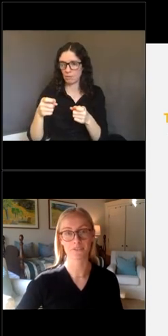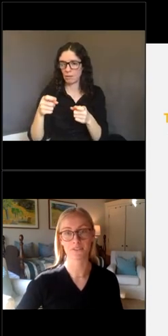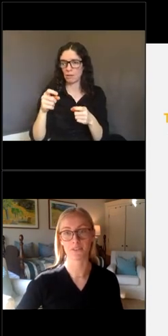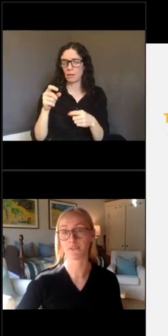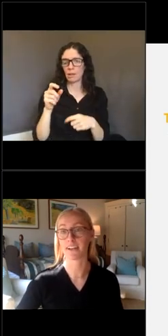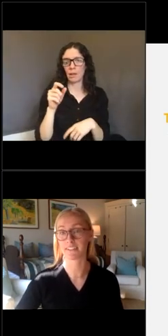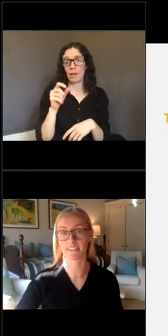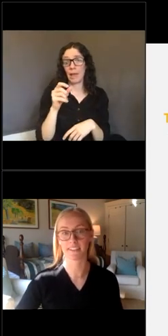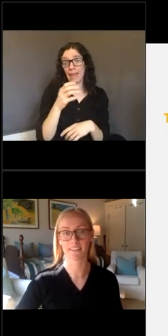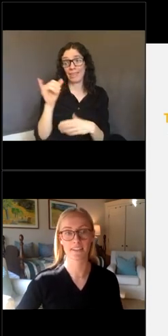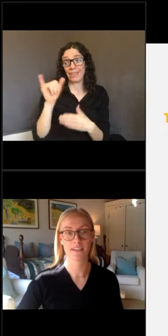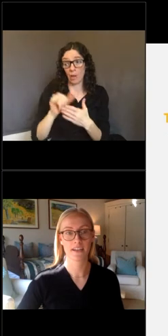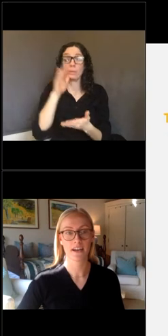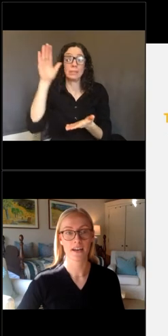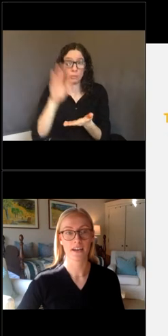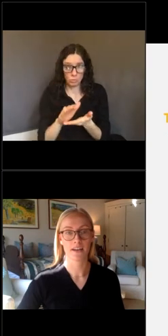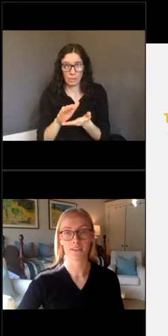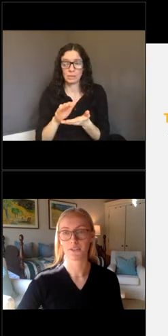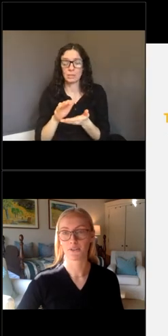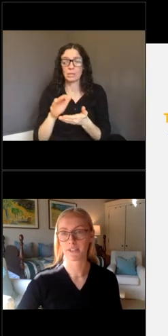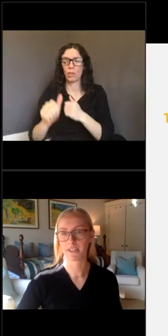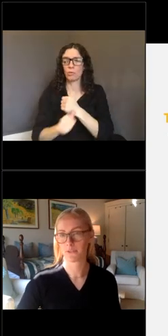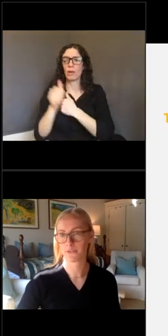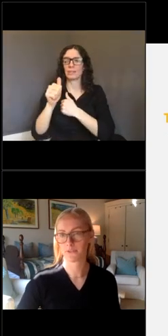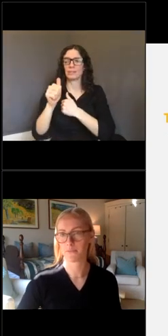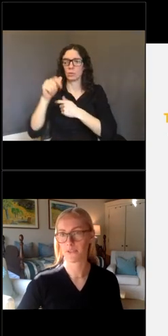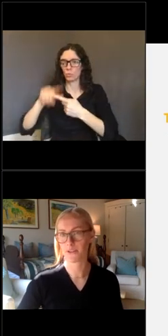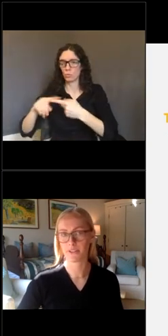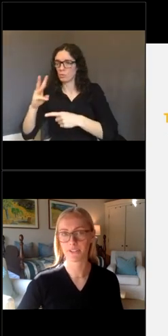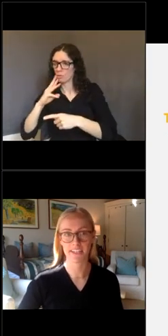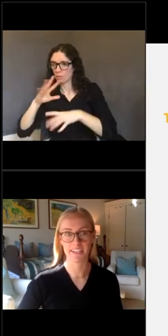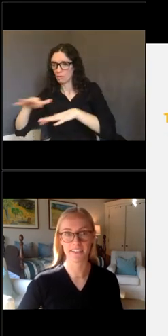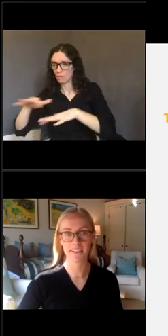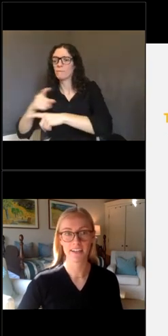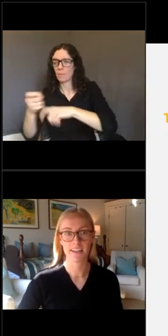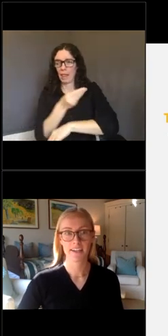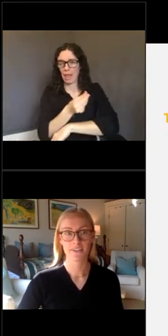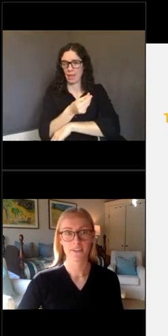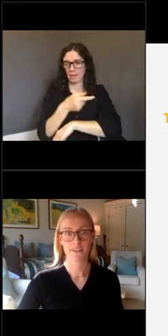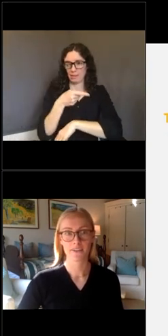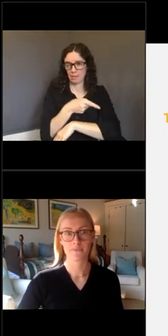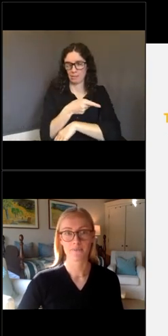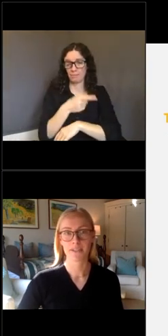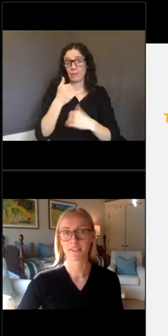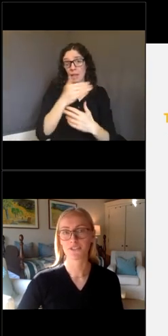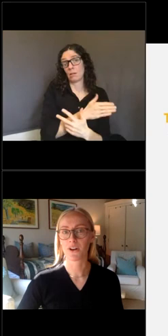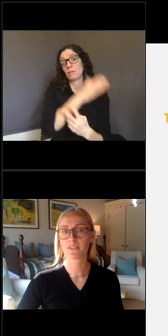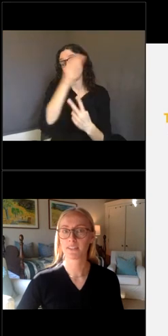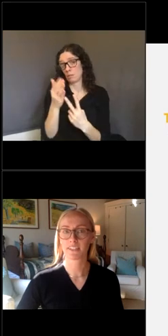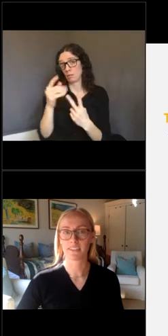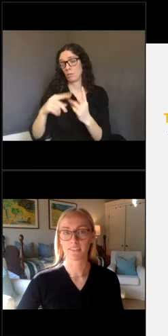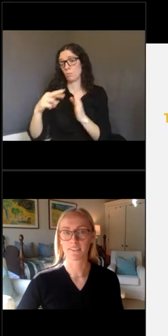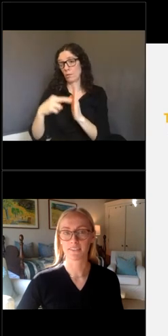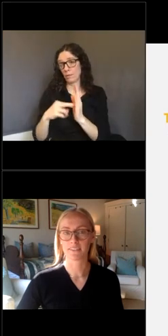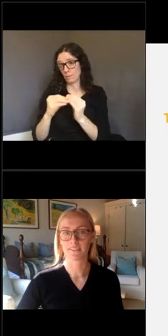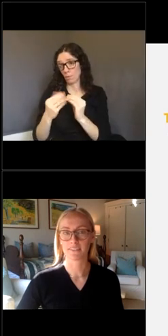sources for threats. So on to rule of thumb 13, it